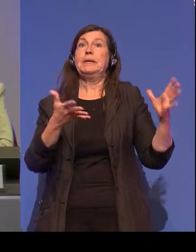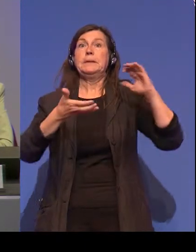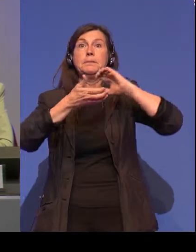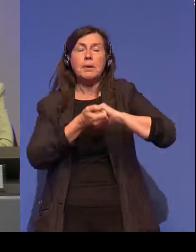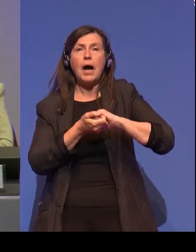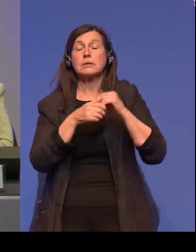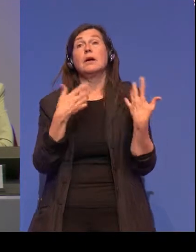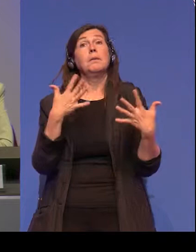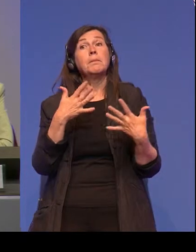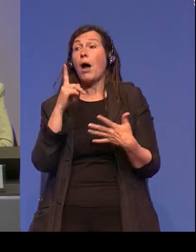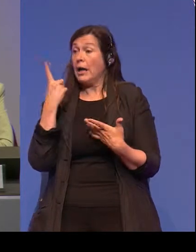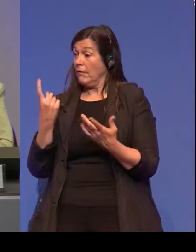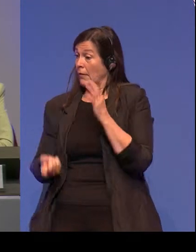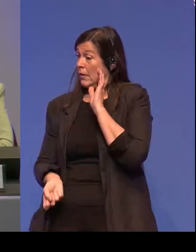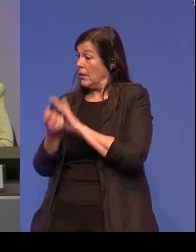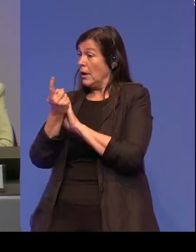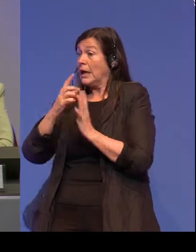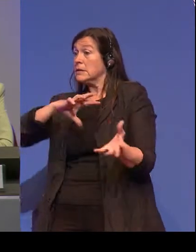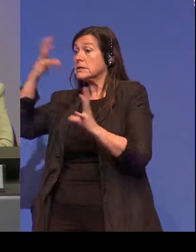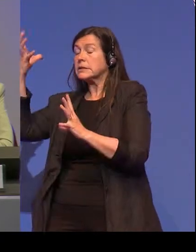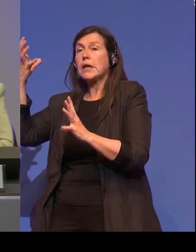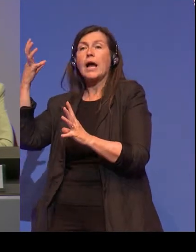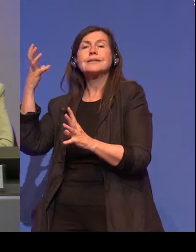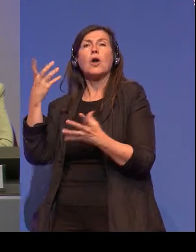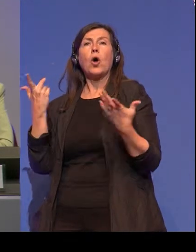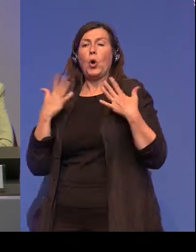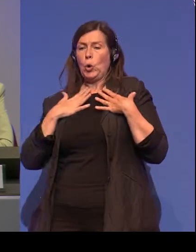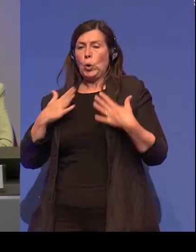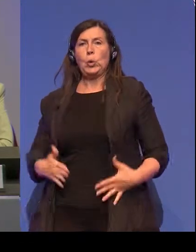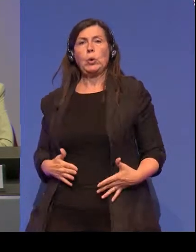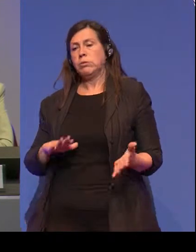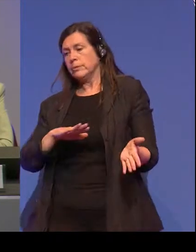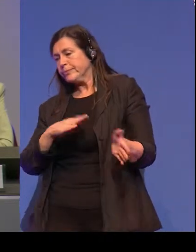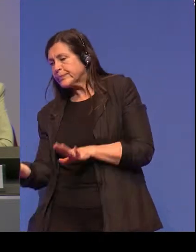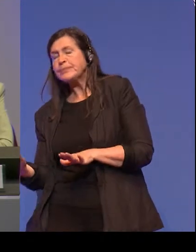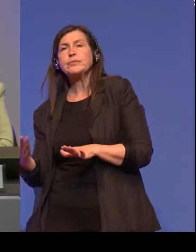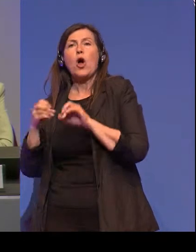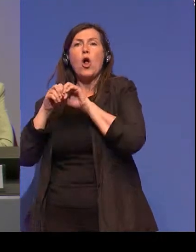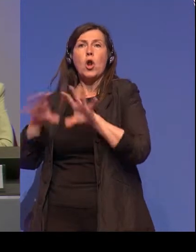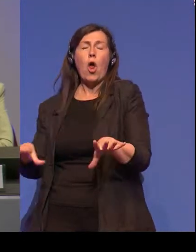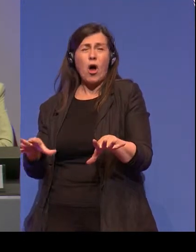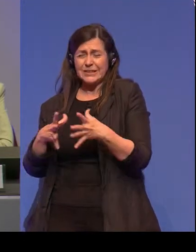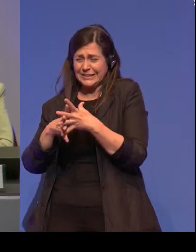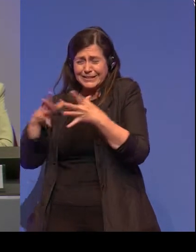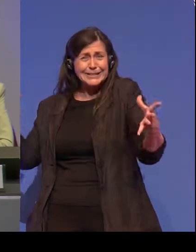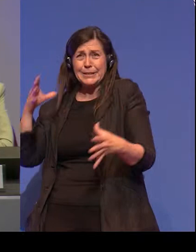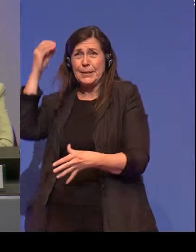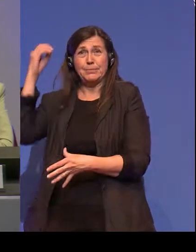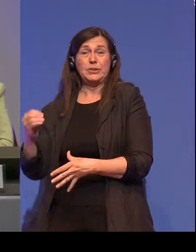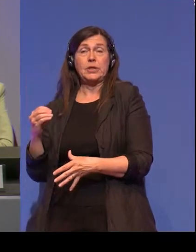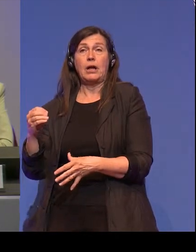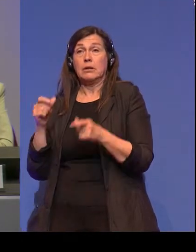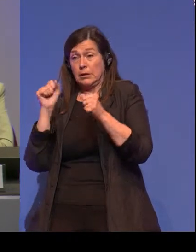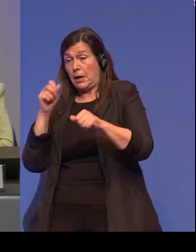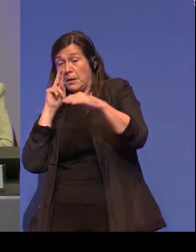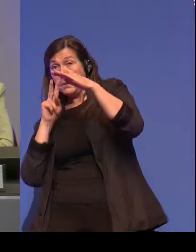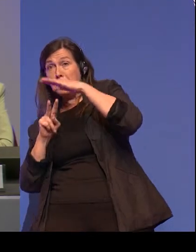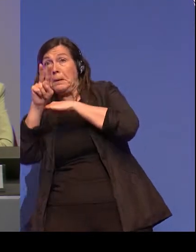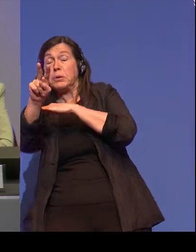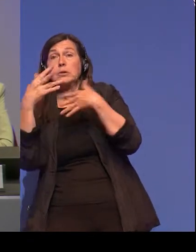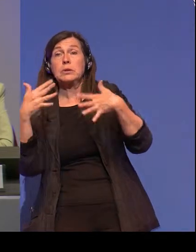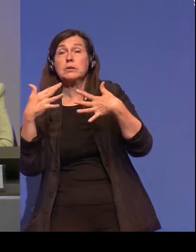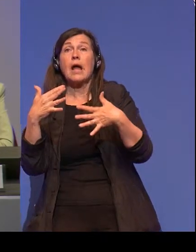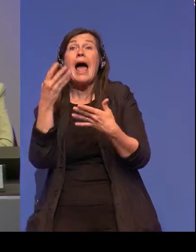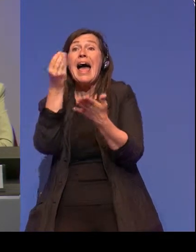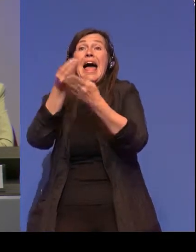losses caused every year by disasters. The private sector support is desirable for the predicted increased economic